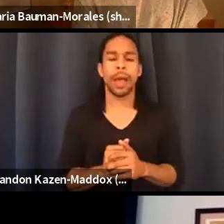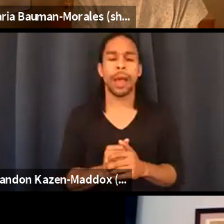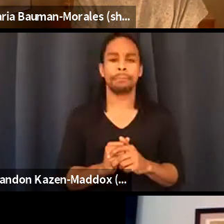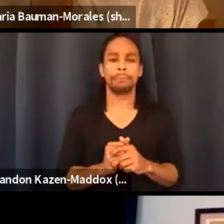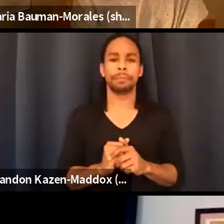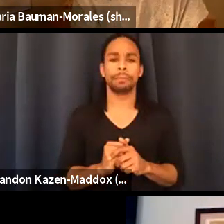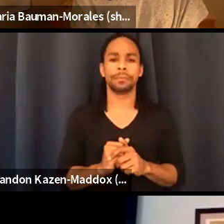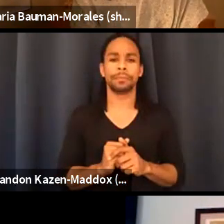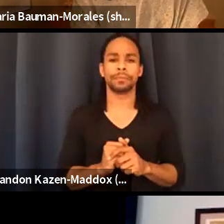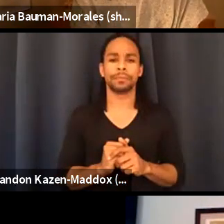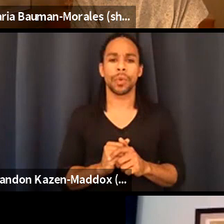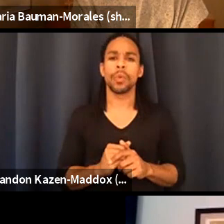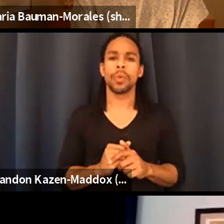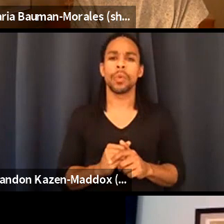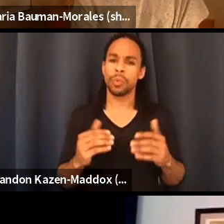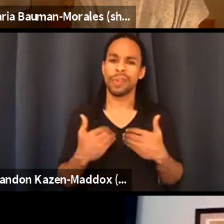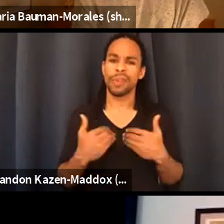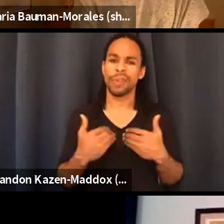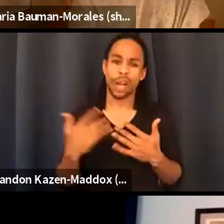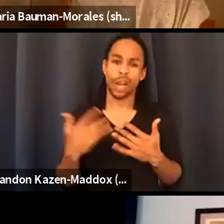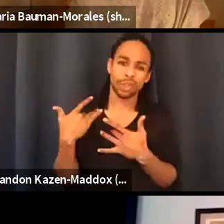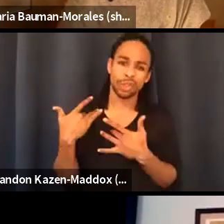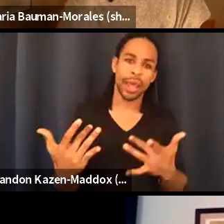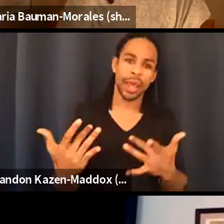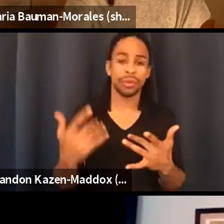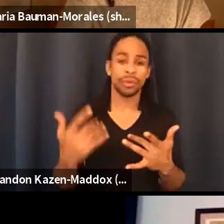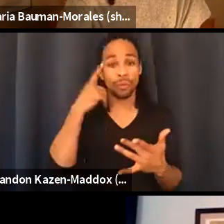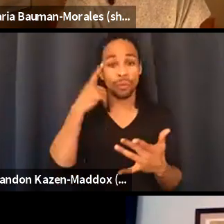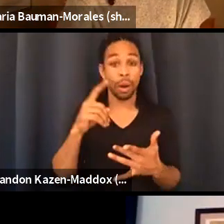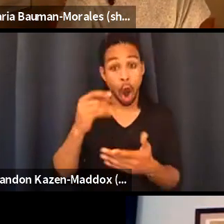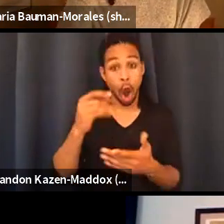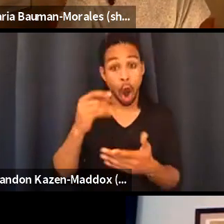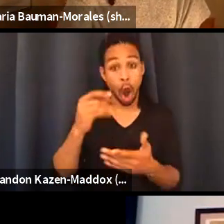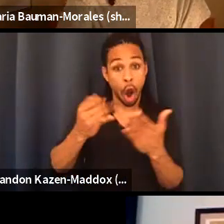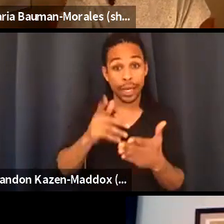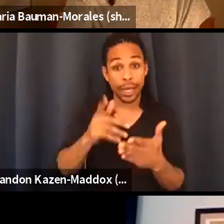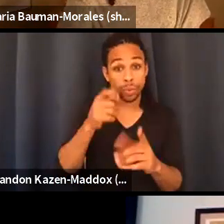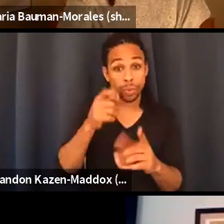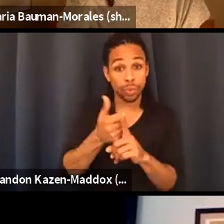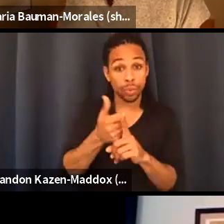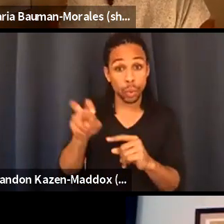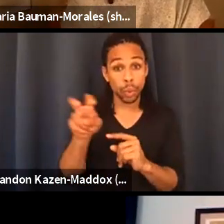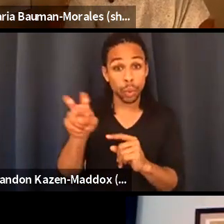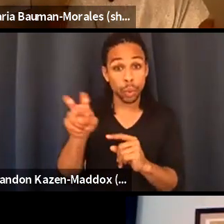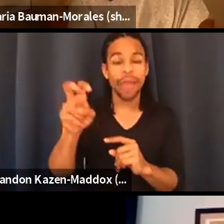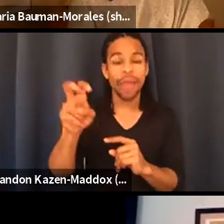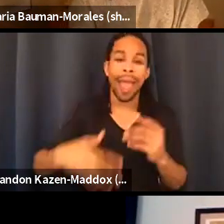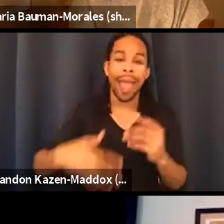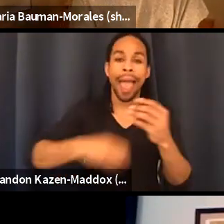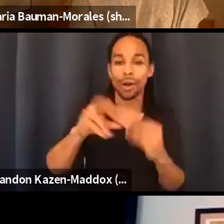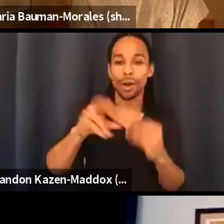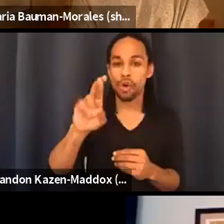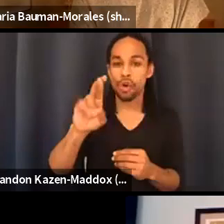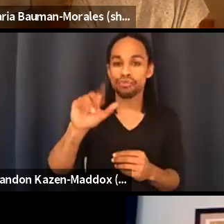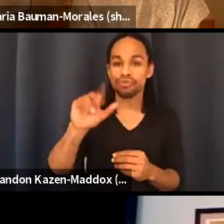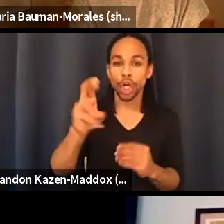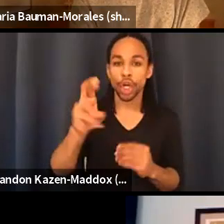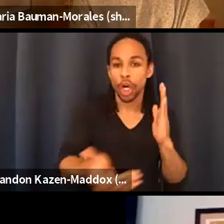add a writer to their work. And also just to put on my, like, thank you for reminding me that this isn't just about